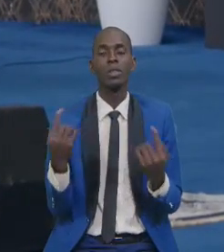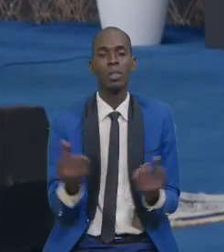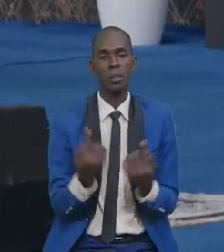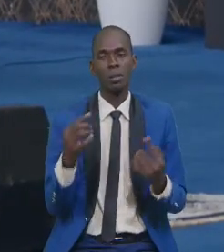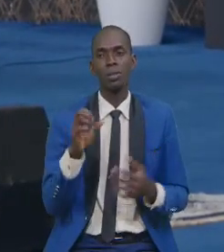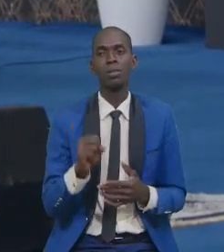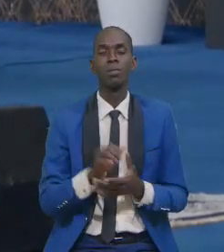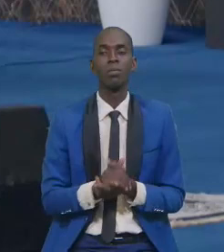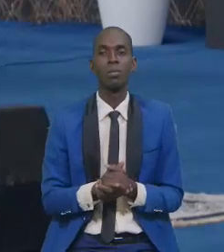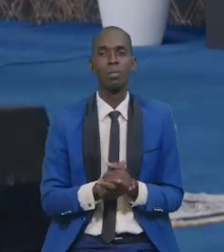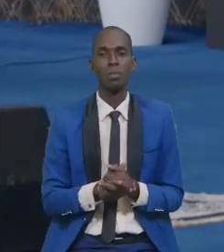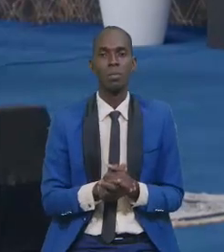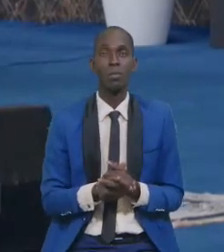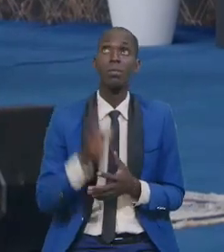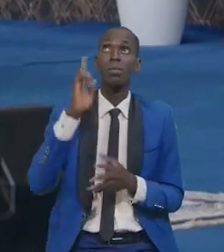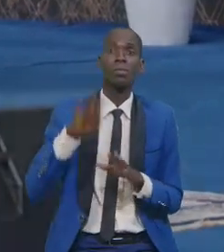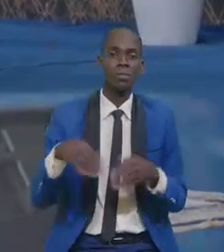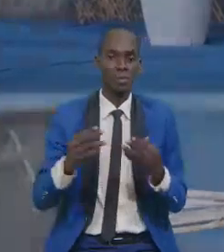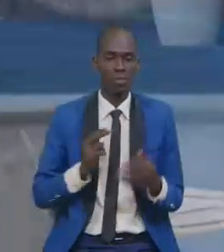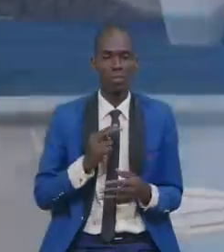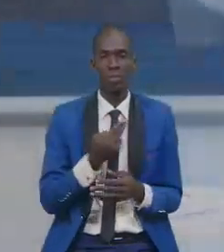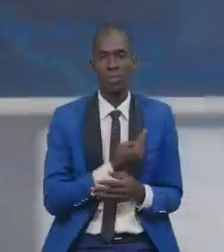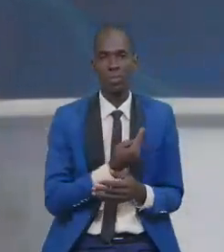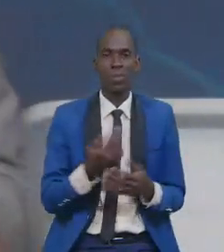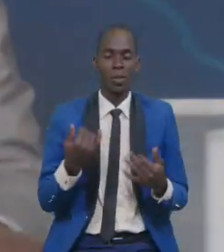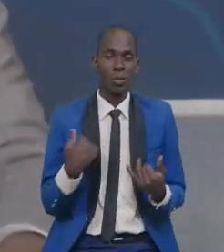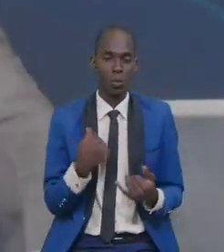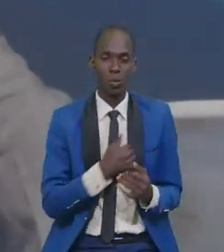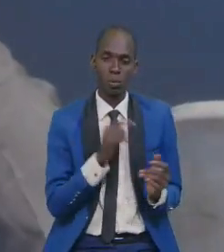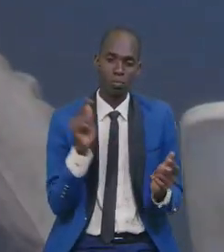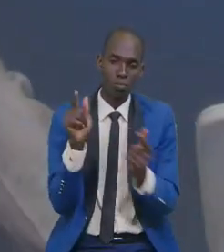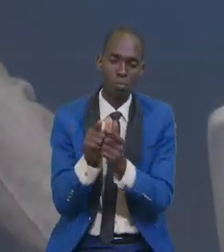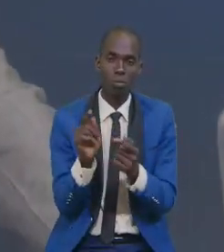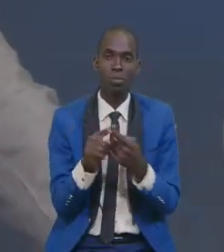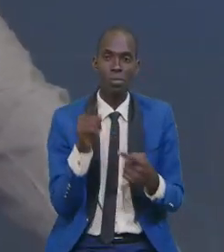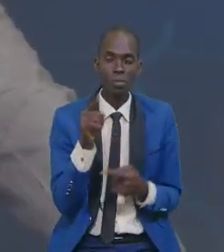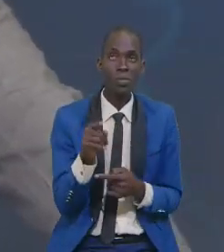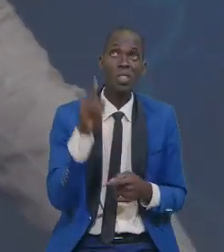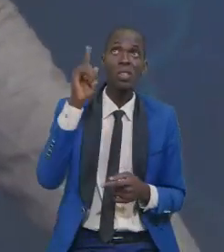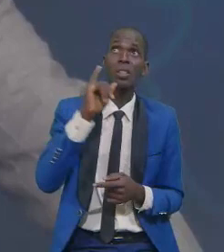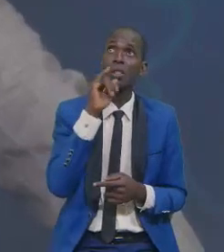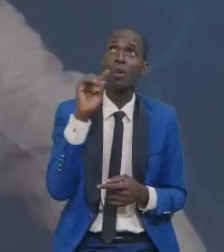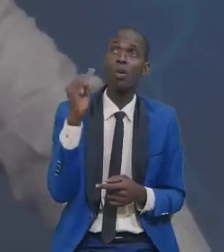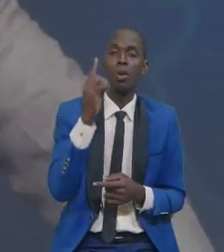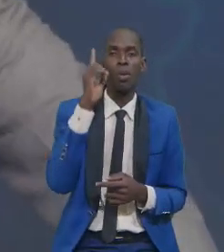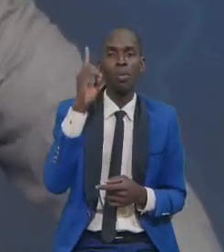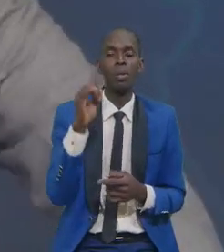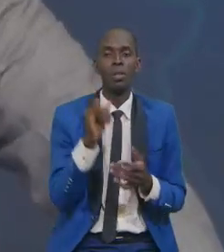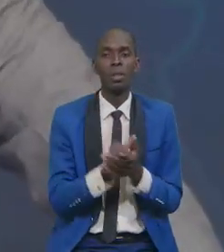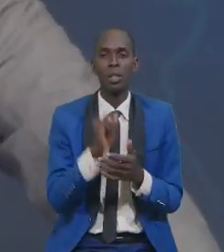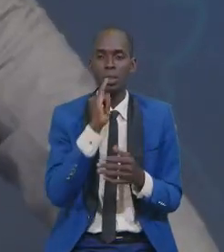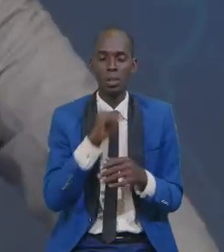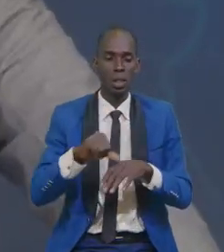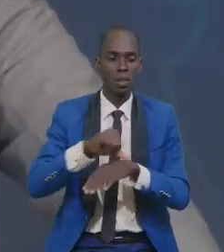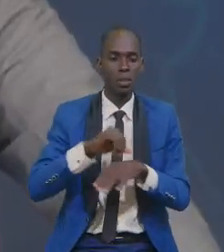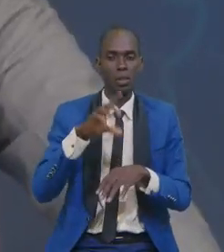sins. He gives us, we just come to him already. He's the only one appointed, approved, anointed